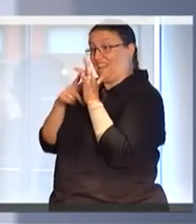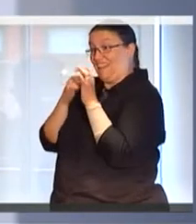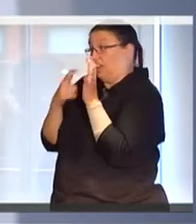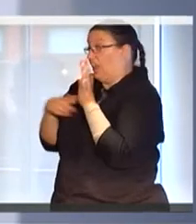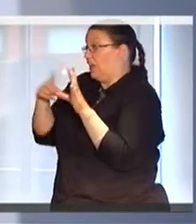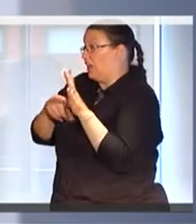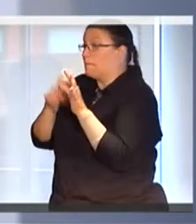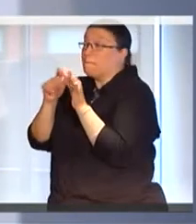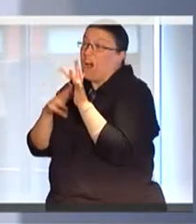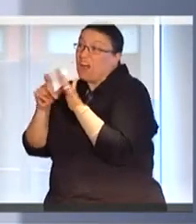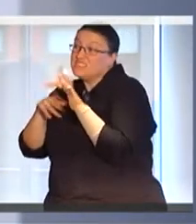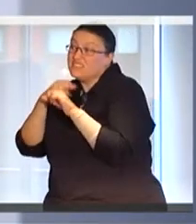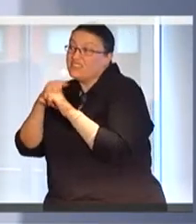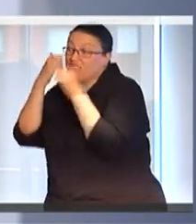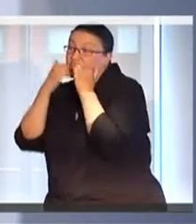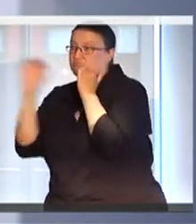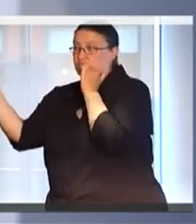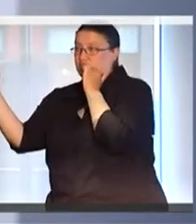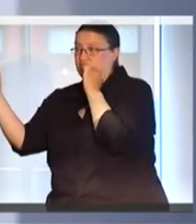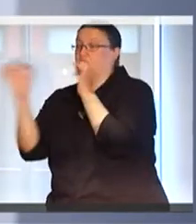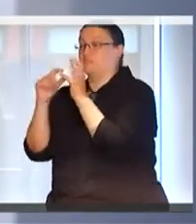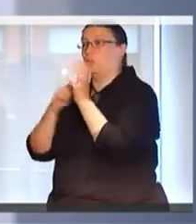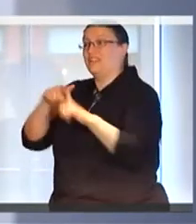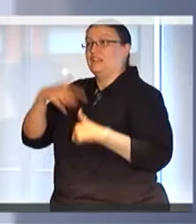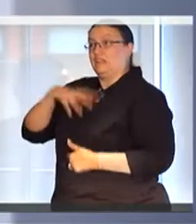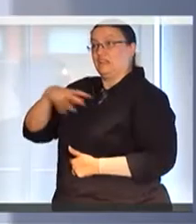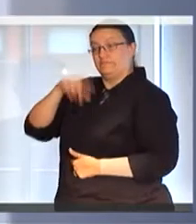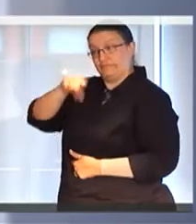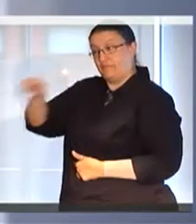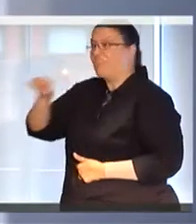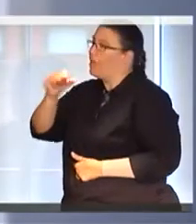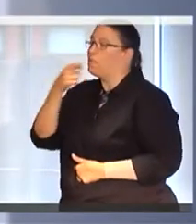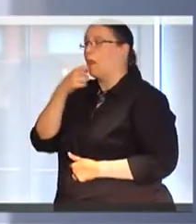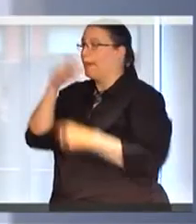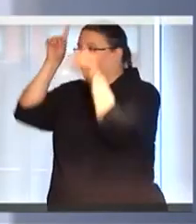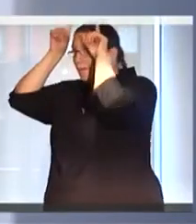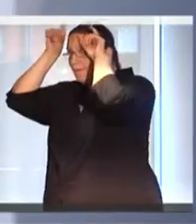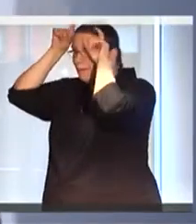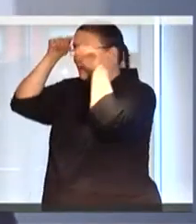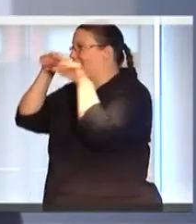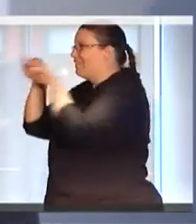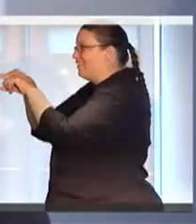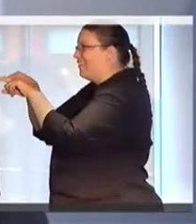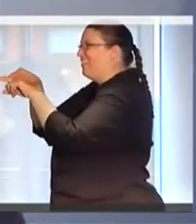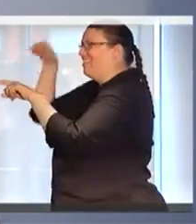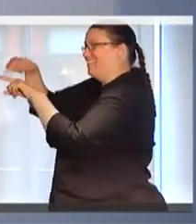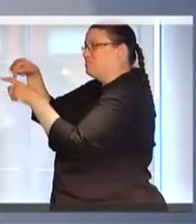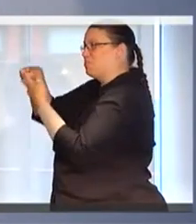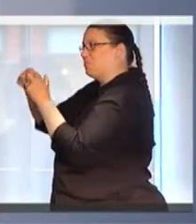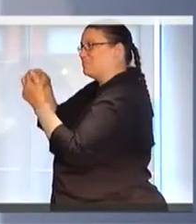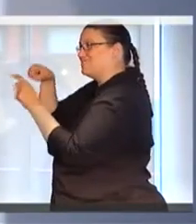action. So while we rely on the antennae of consumers to alert us to problems that are occurring, we need to